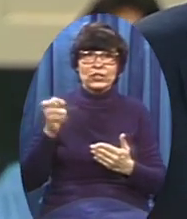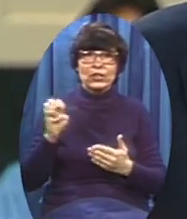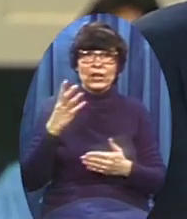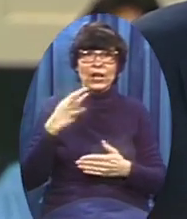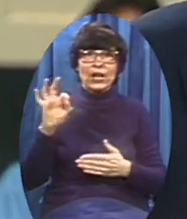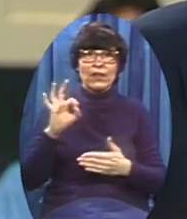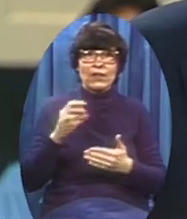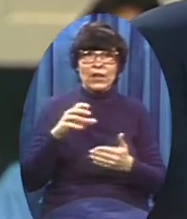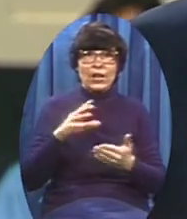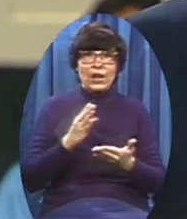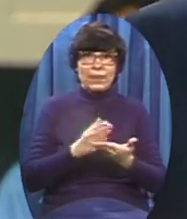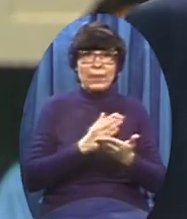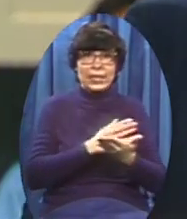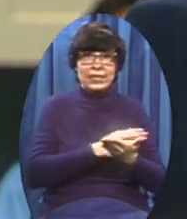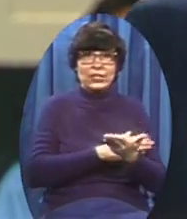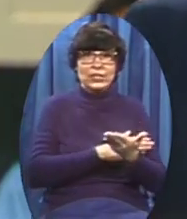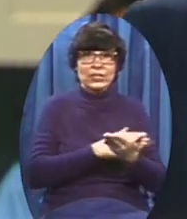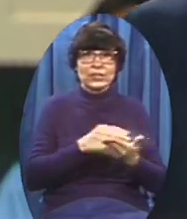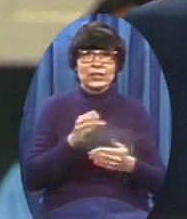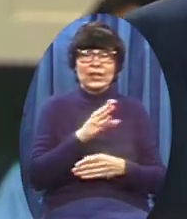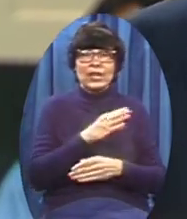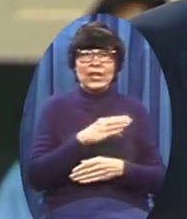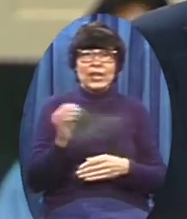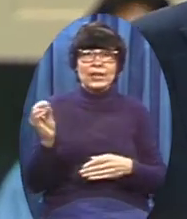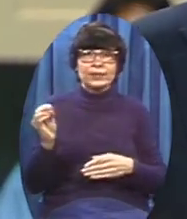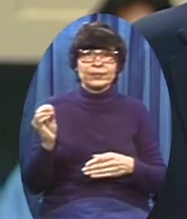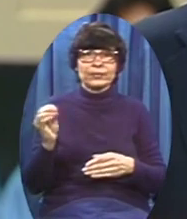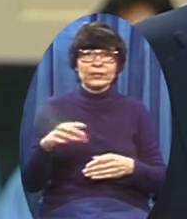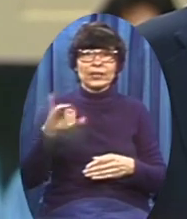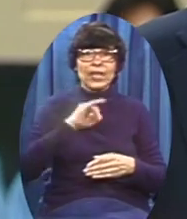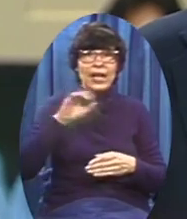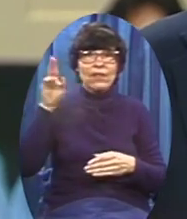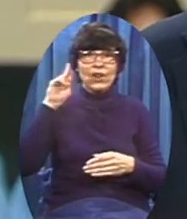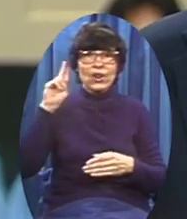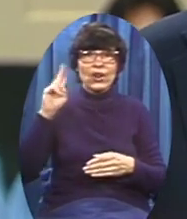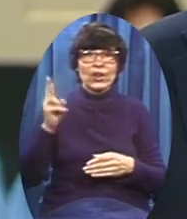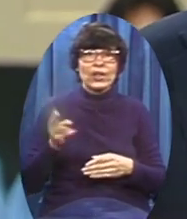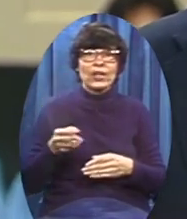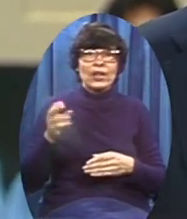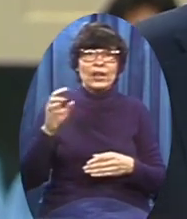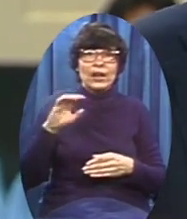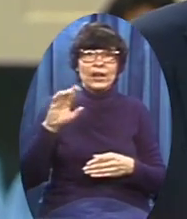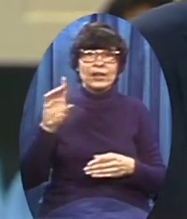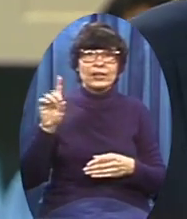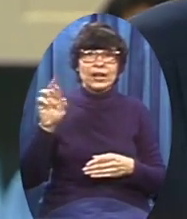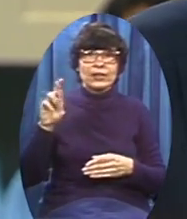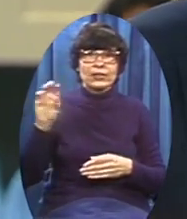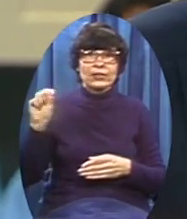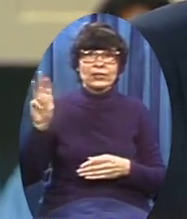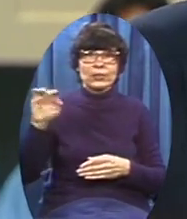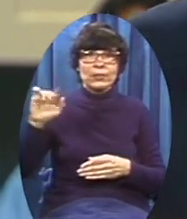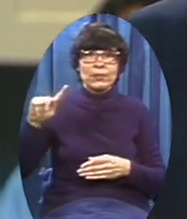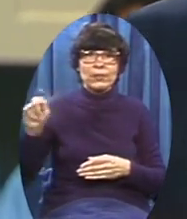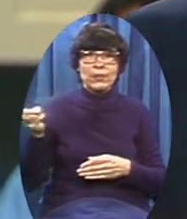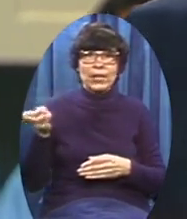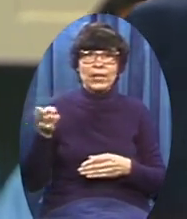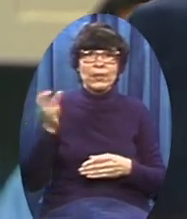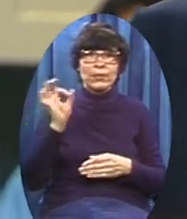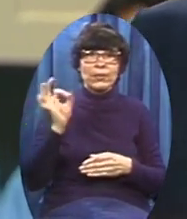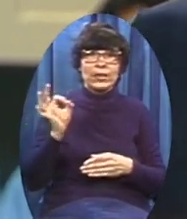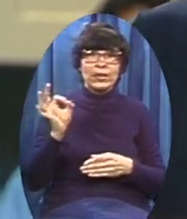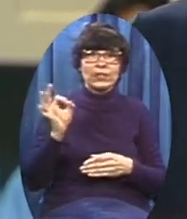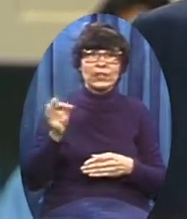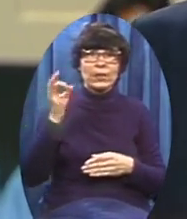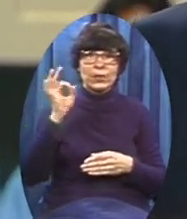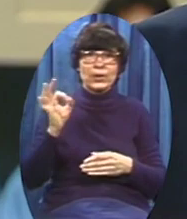literally thousands of them. I've been to preaching conventions and heard J. Harold Smith's sermons preached by other preachers, and it's been done so much